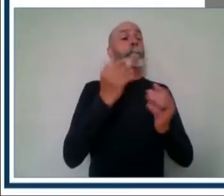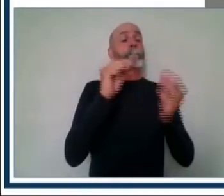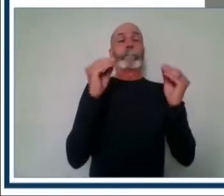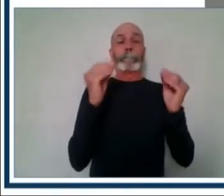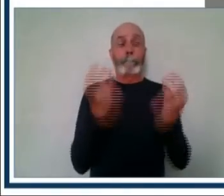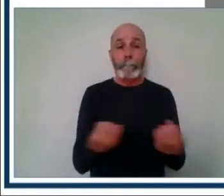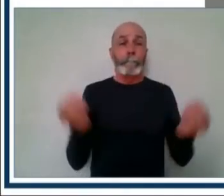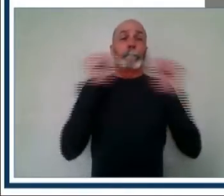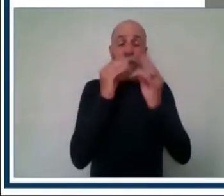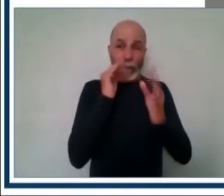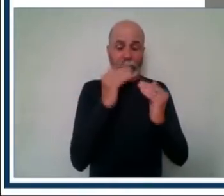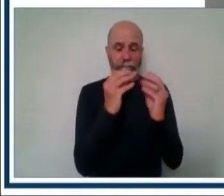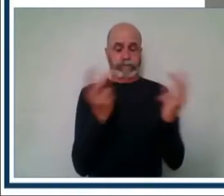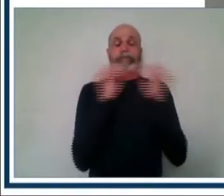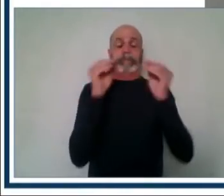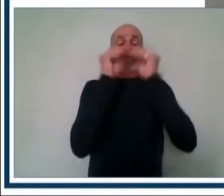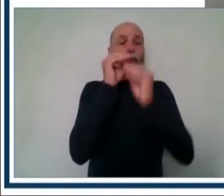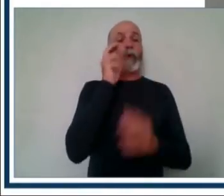for long-term gain.